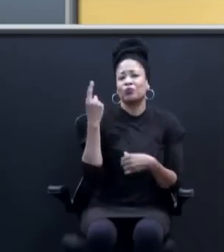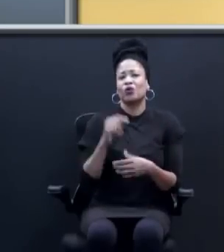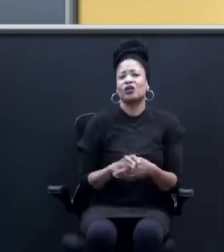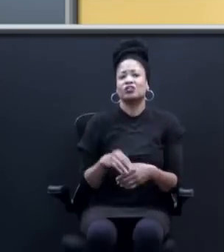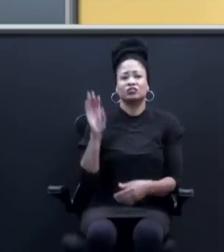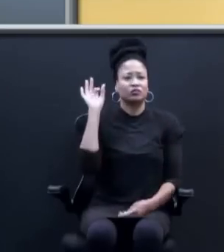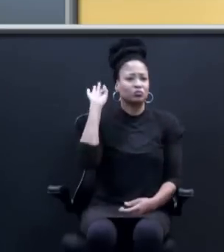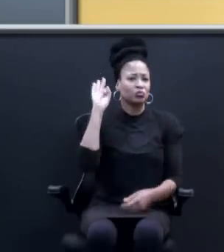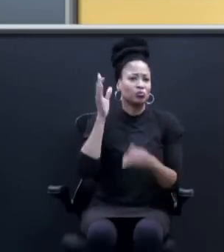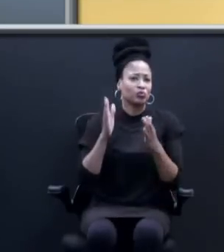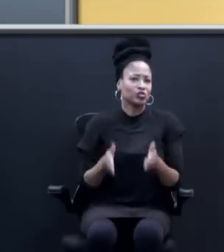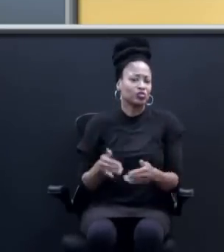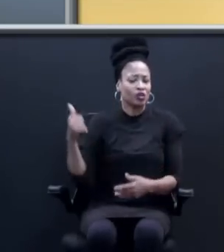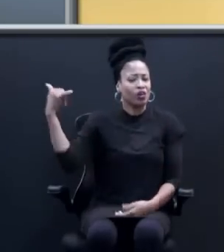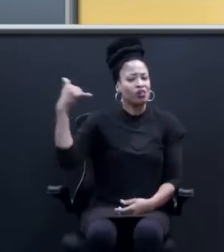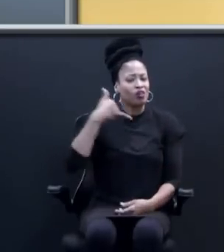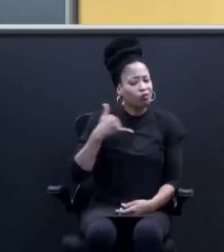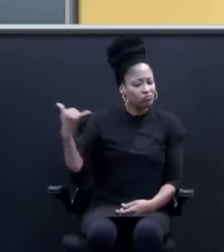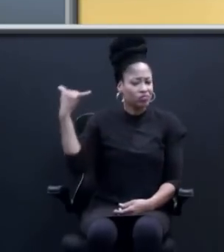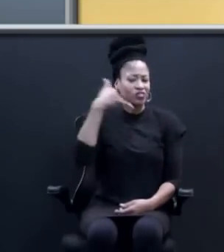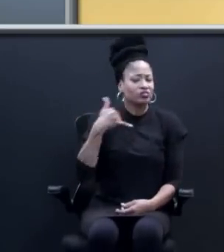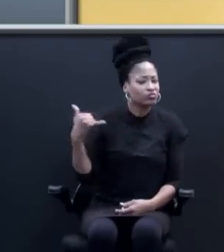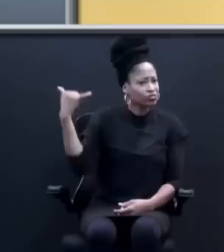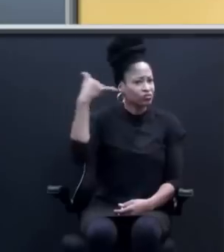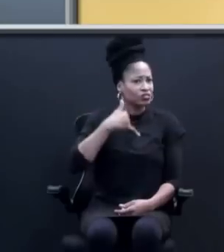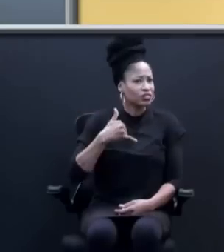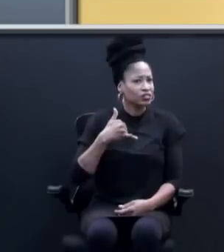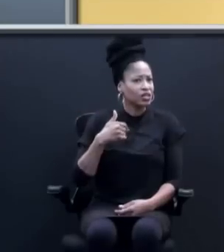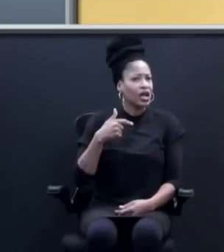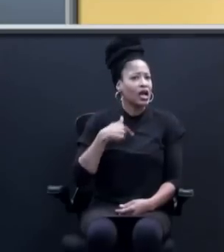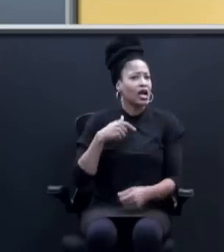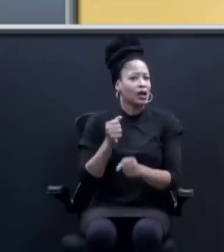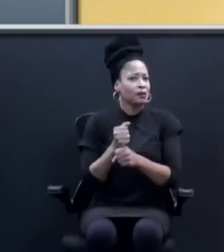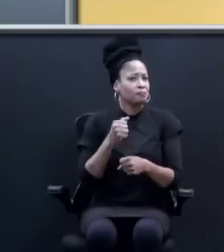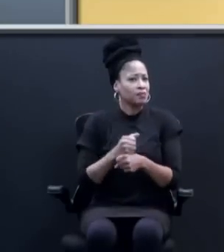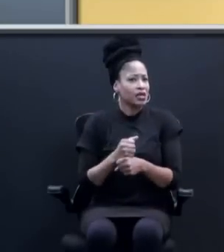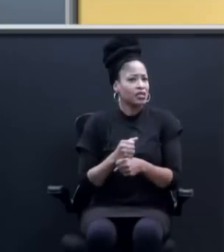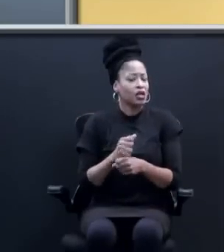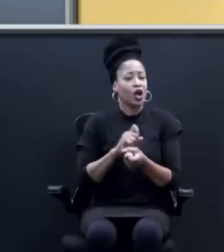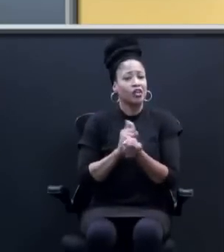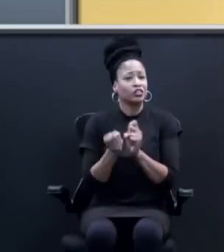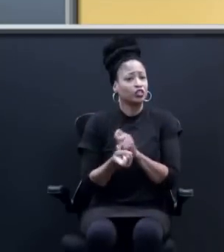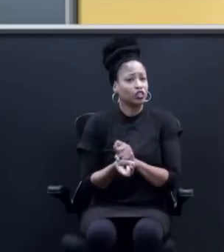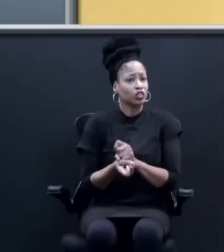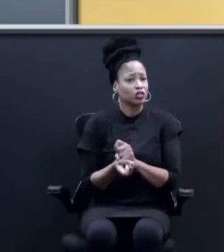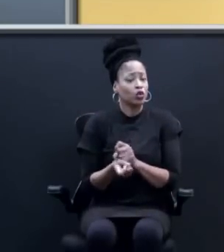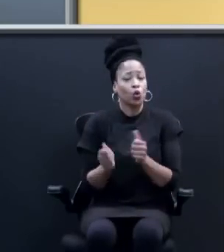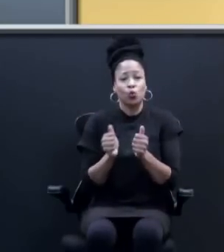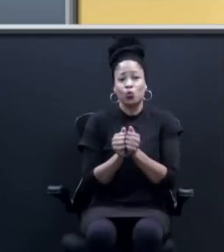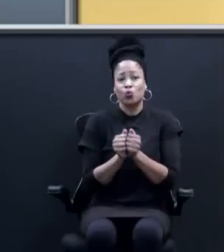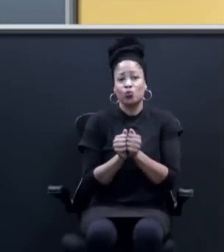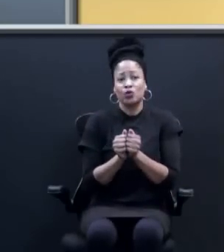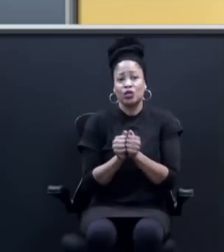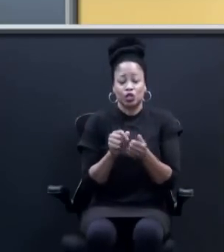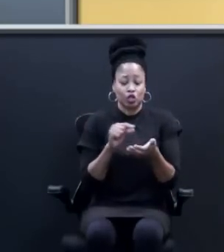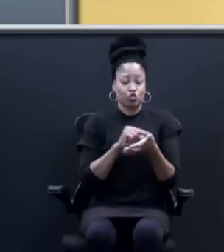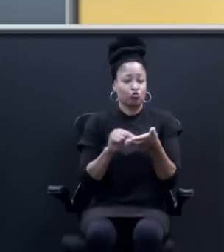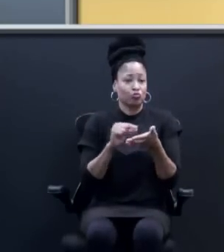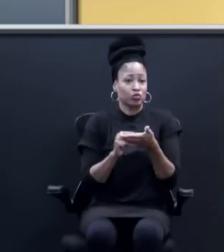that called me all the time. And I made a reversal with the scripture. He didn't call me back no